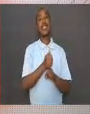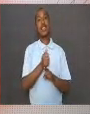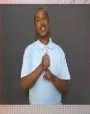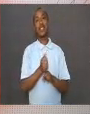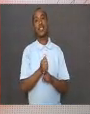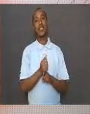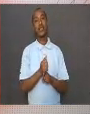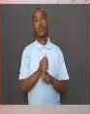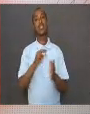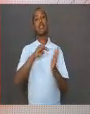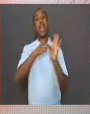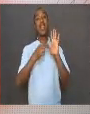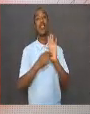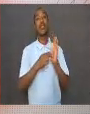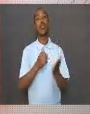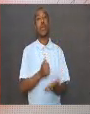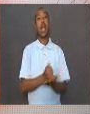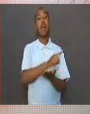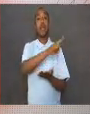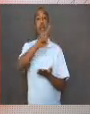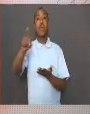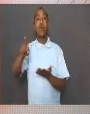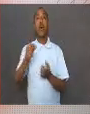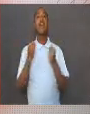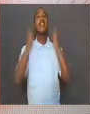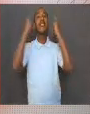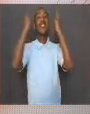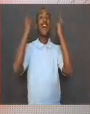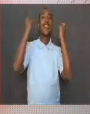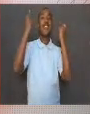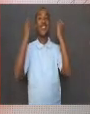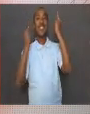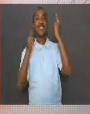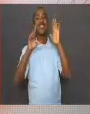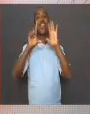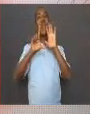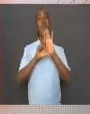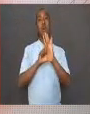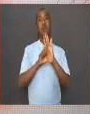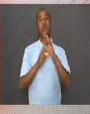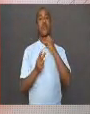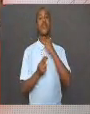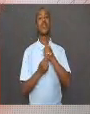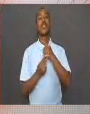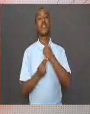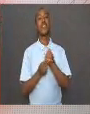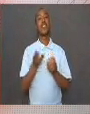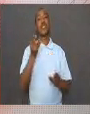This exercise was meant to help you understand the law